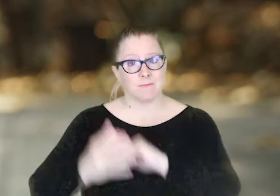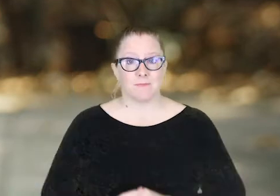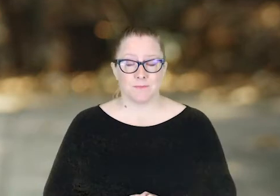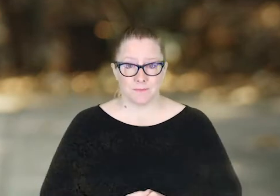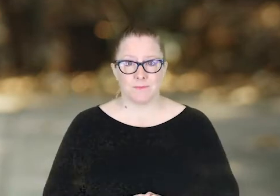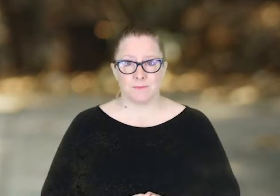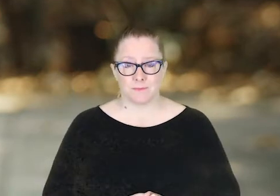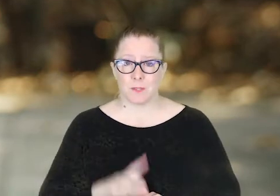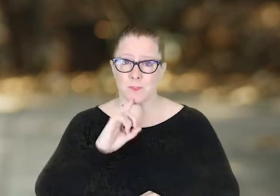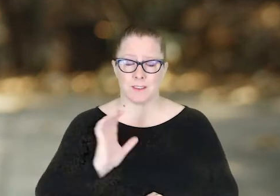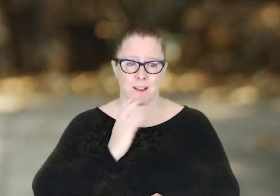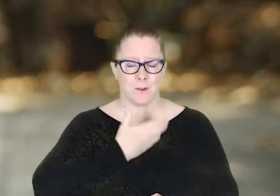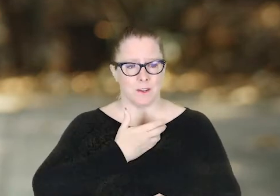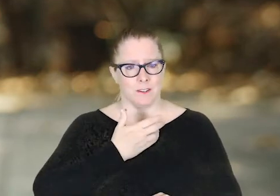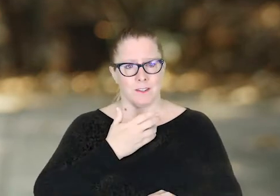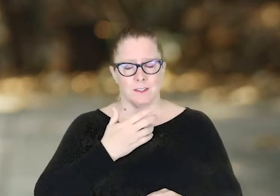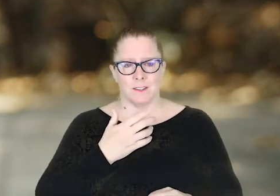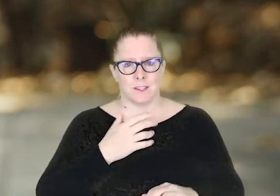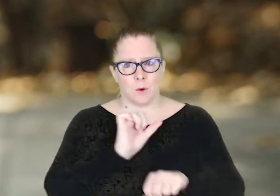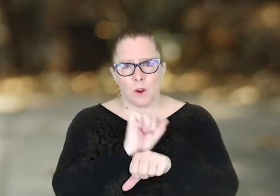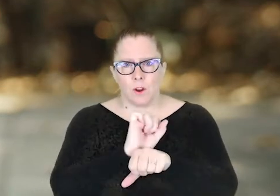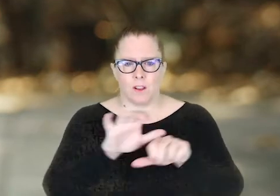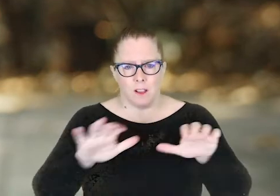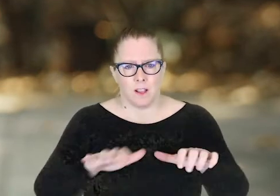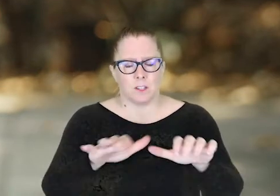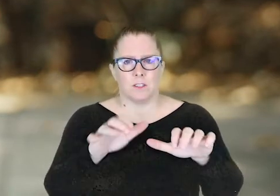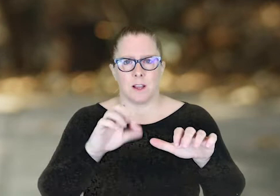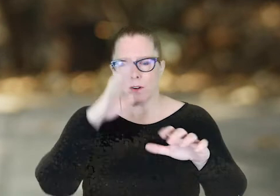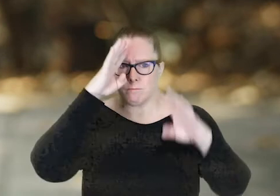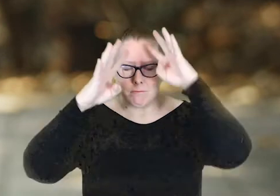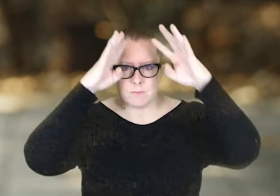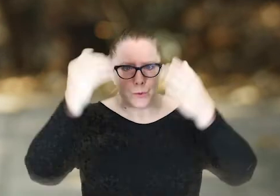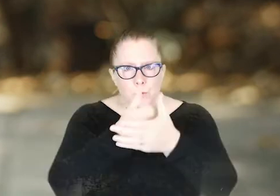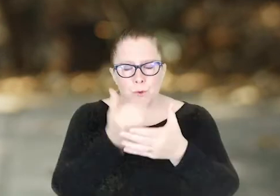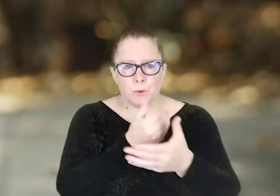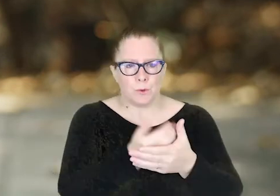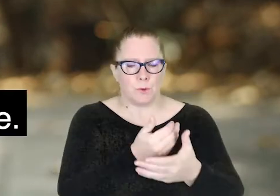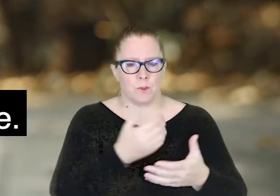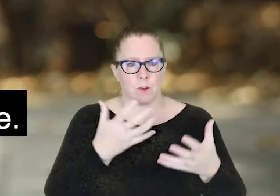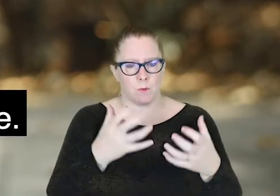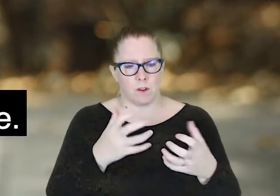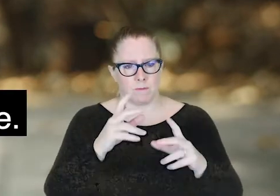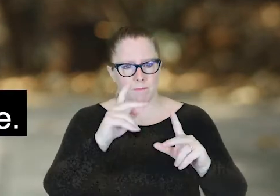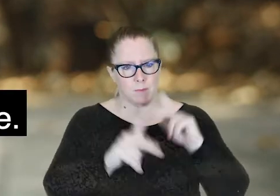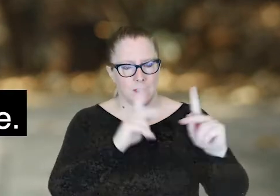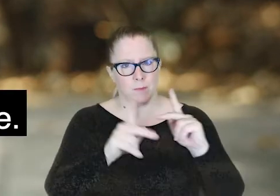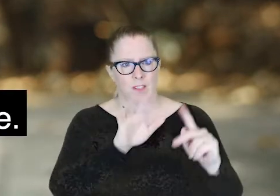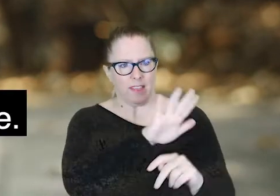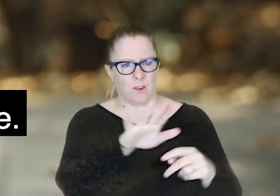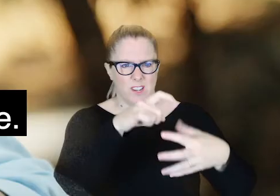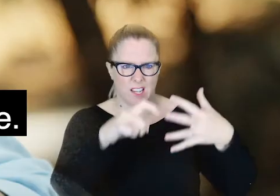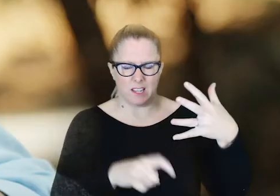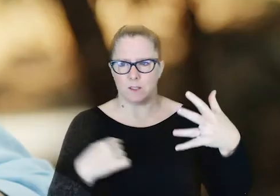our economic production and our innovation and our ability to really meet the needs of